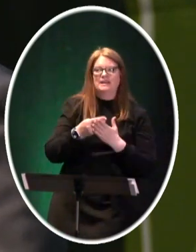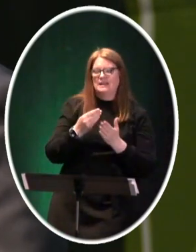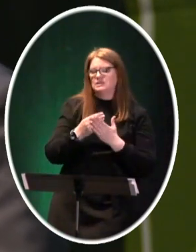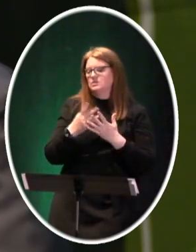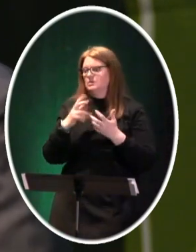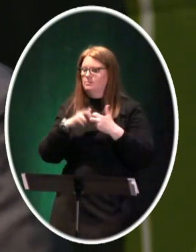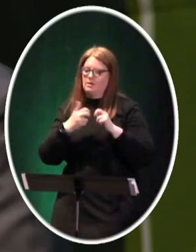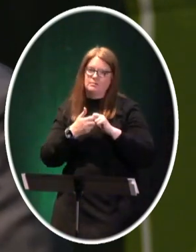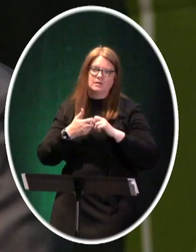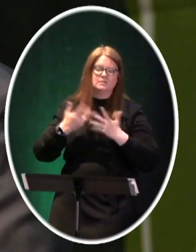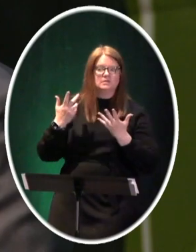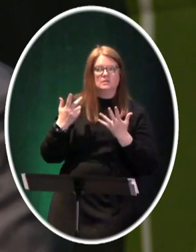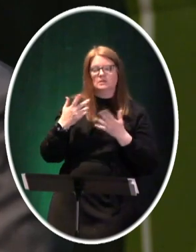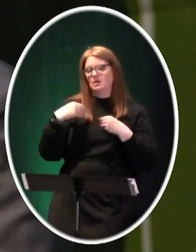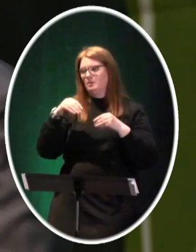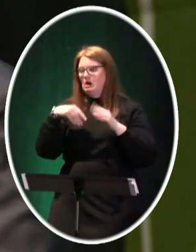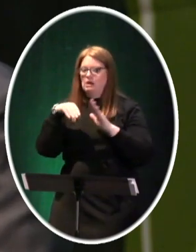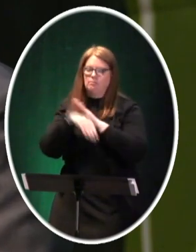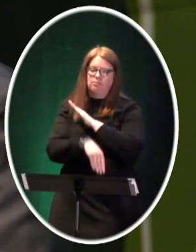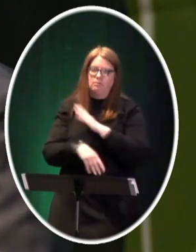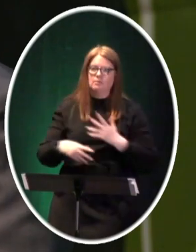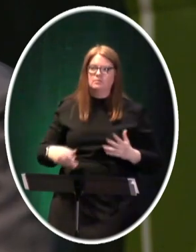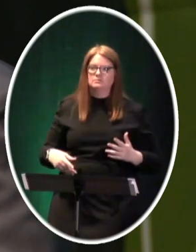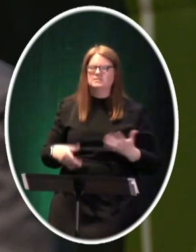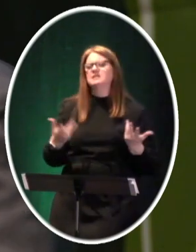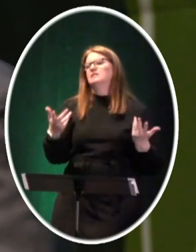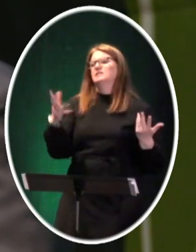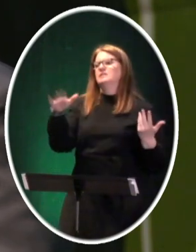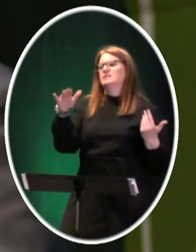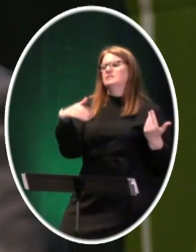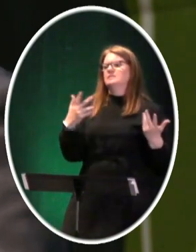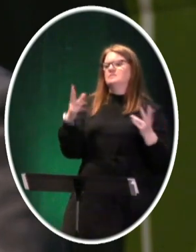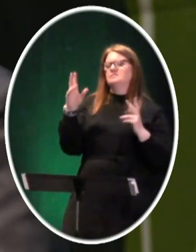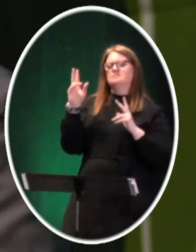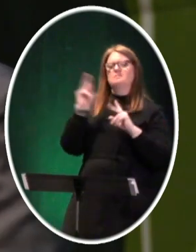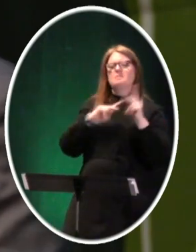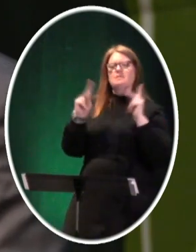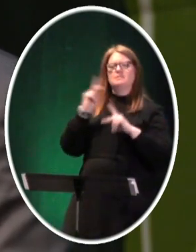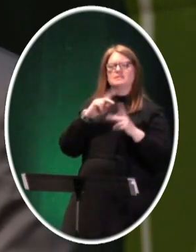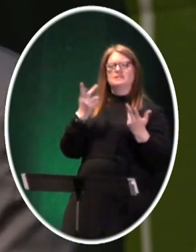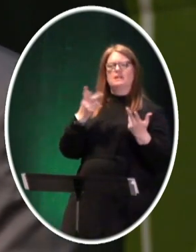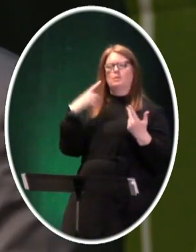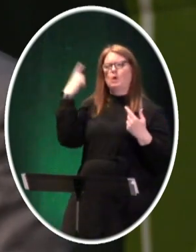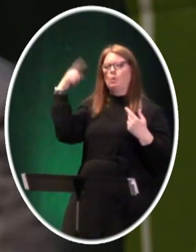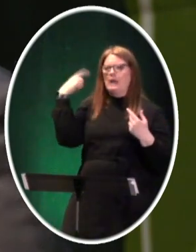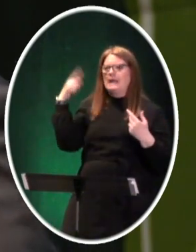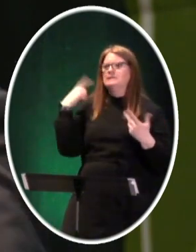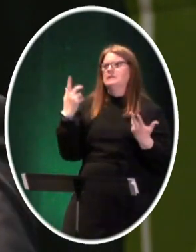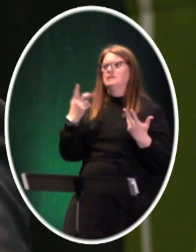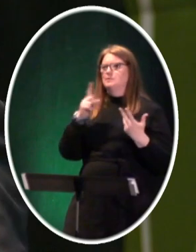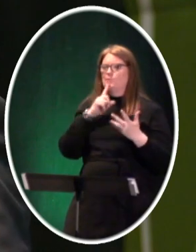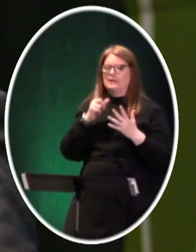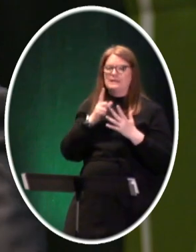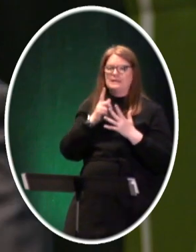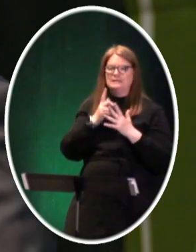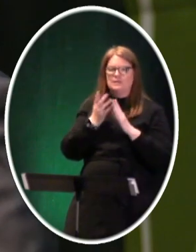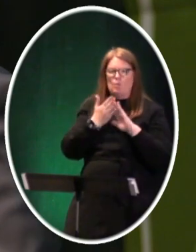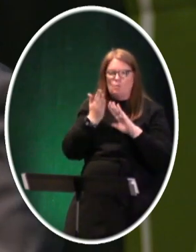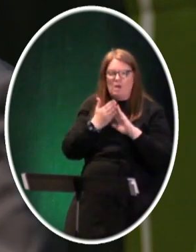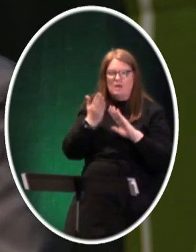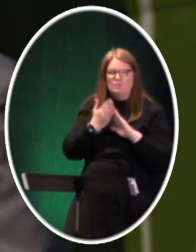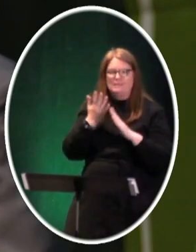the market turning south. He said, well, people say we're conservative or that we're crazy to run short-staffed all the